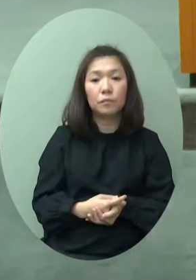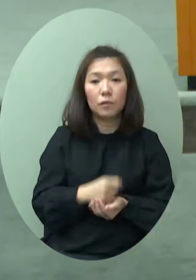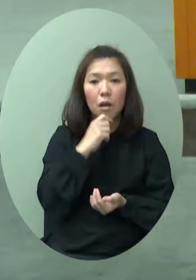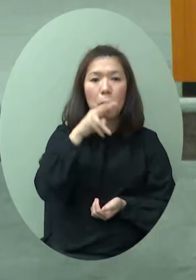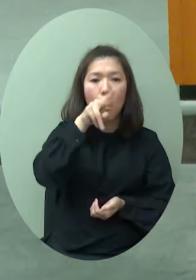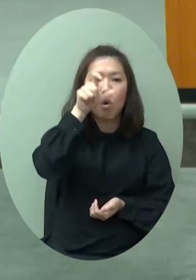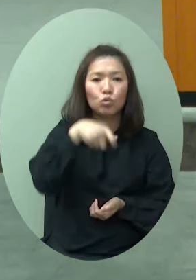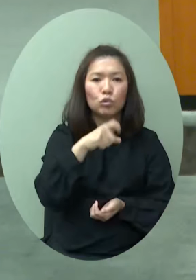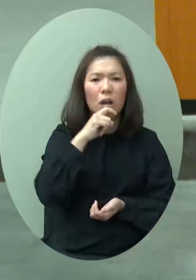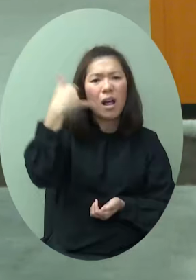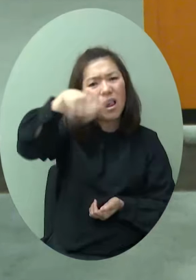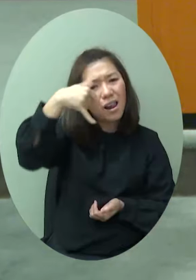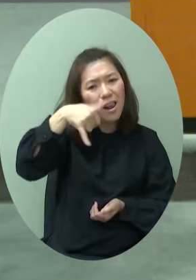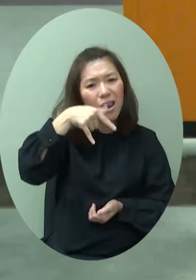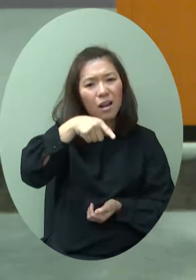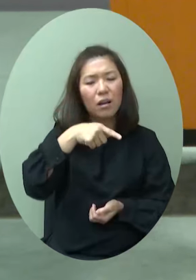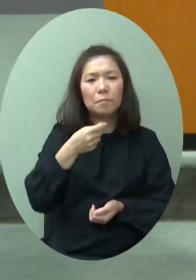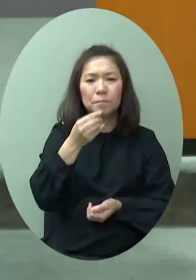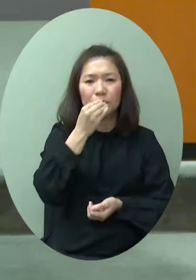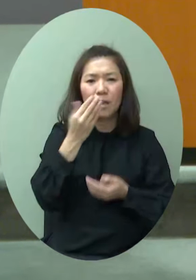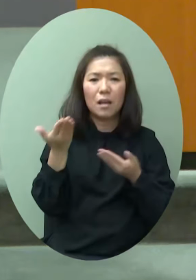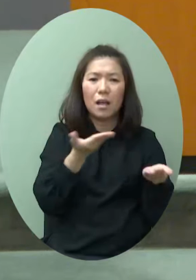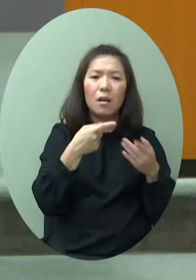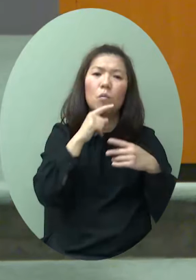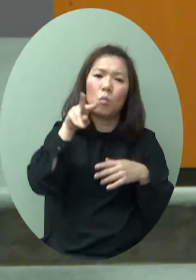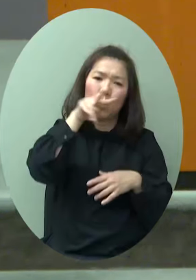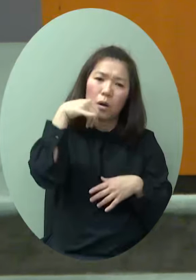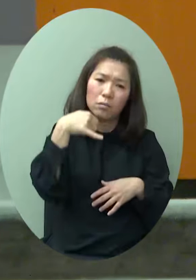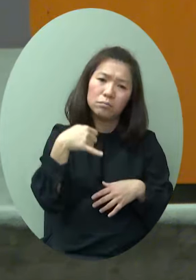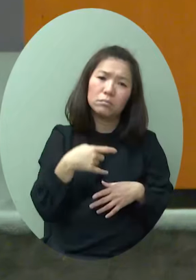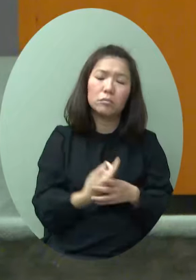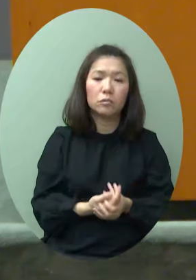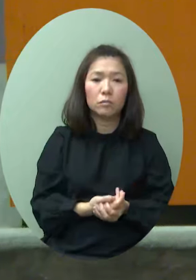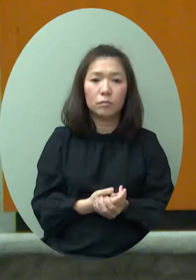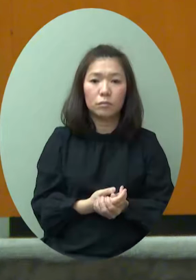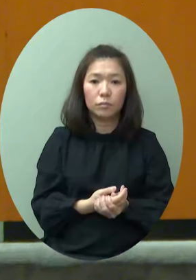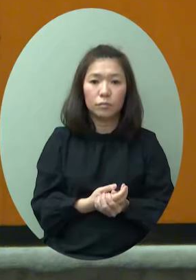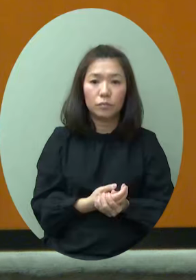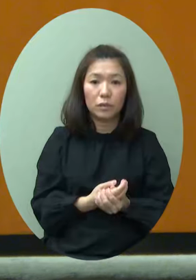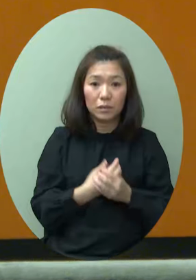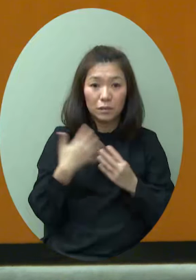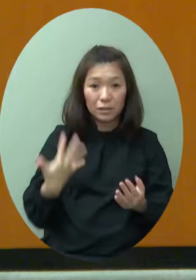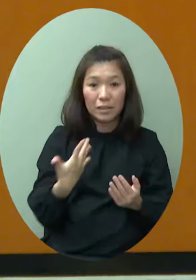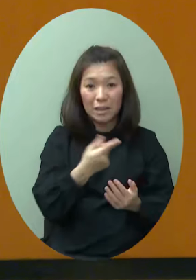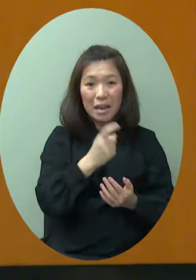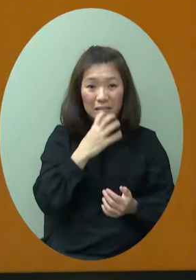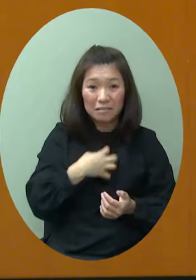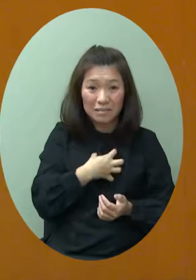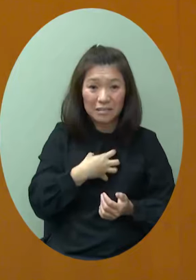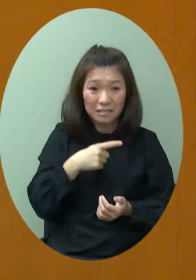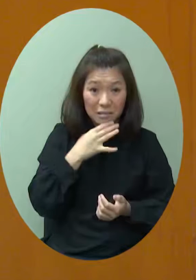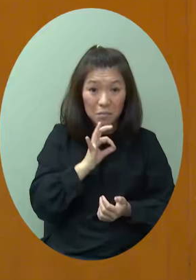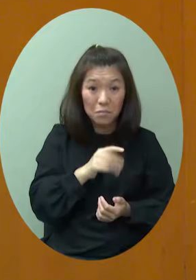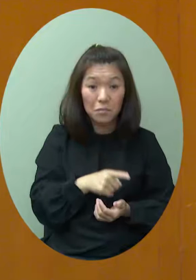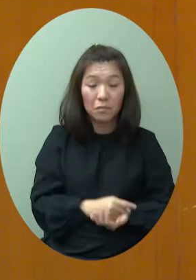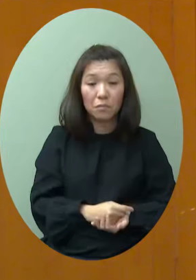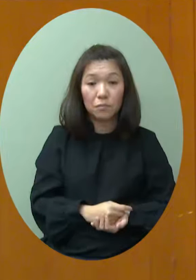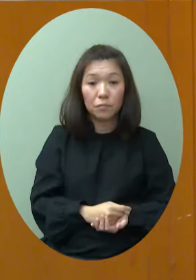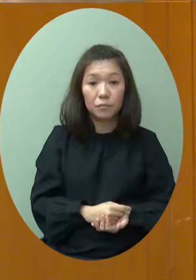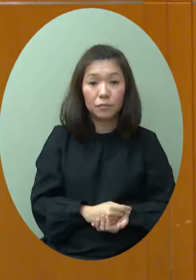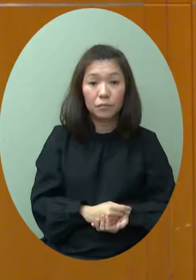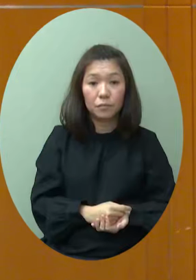to be tracked by the authorities so far, is this something that is, you know, worrying about? And will there be any legal consequences of sort